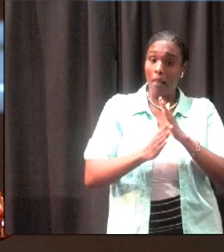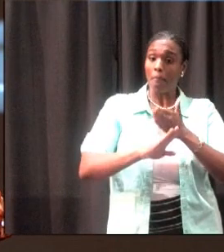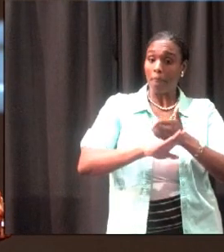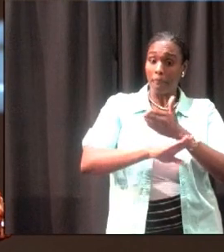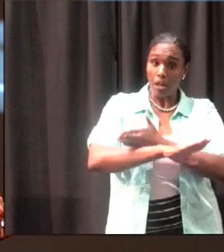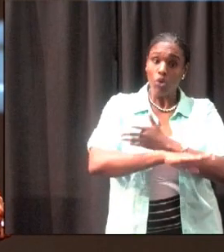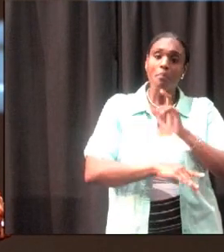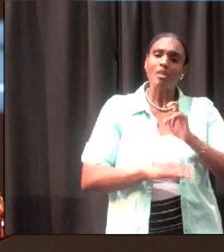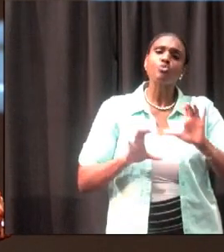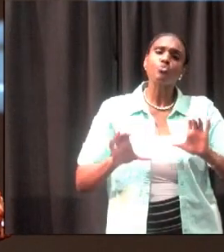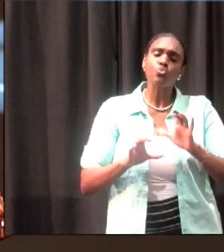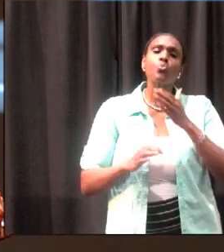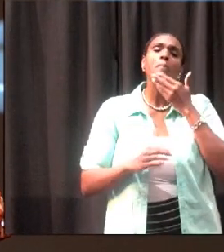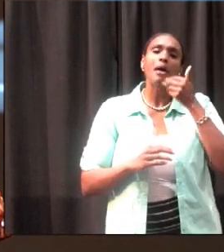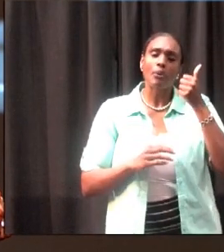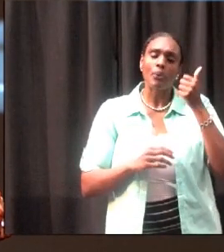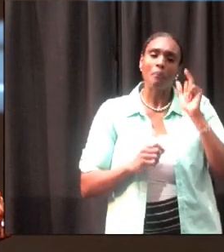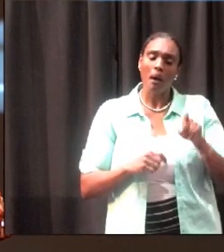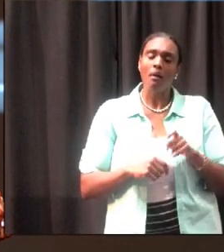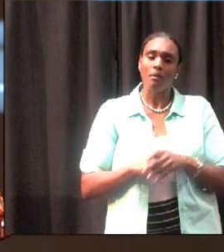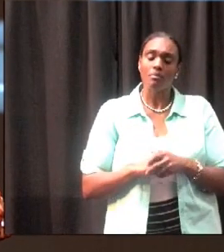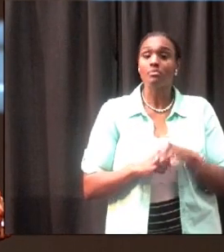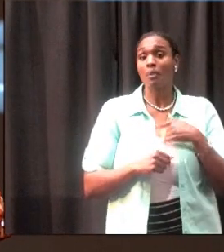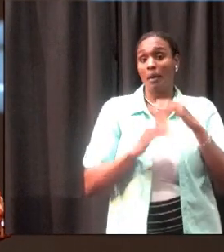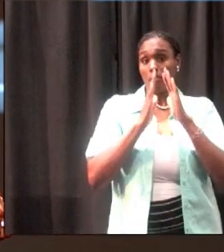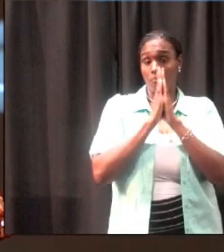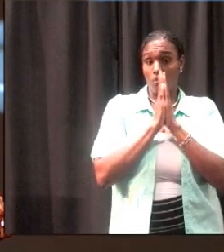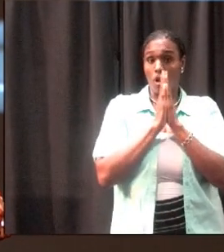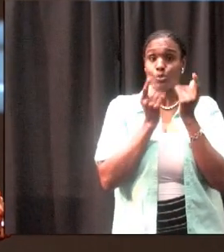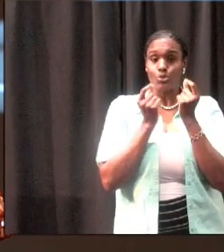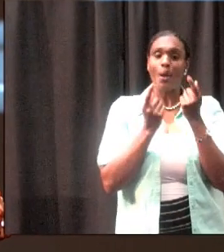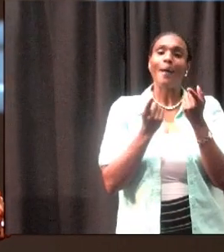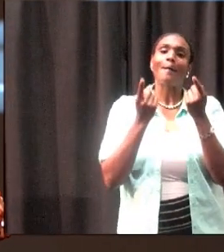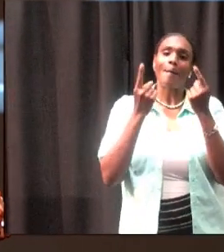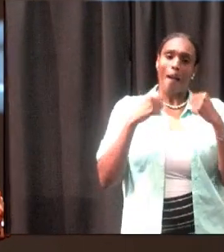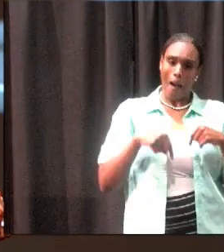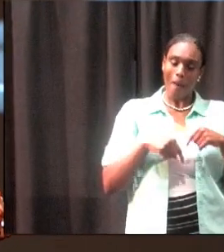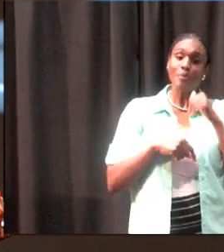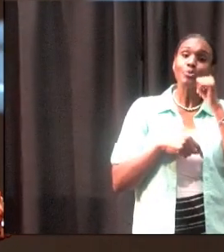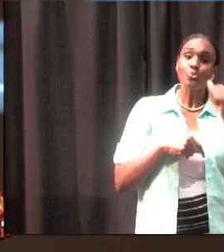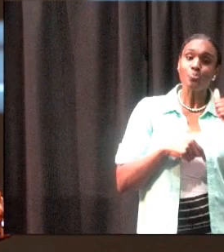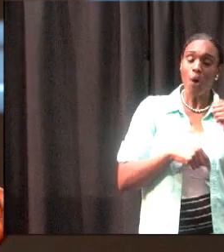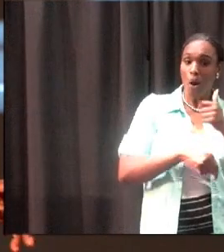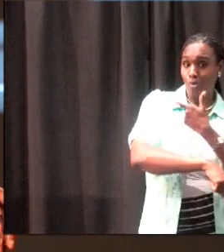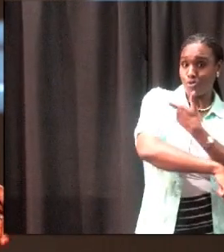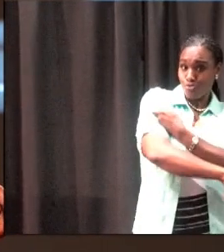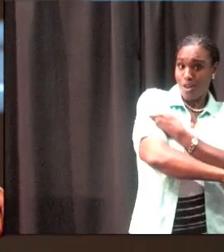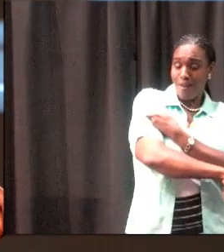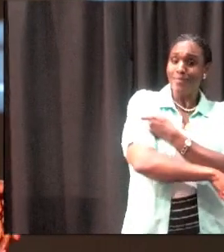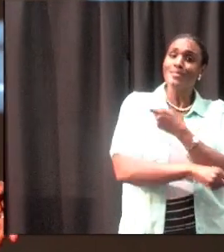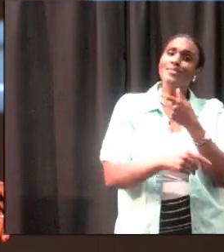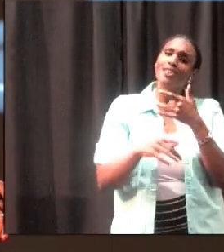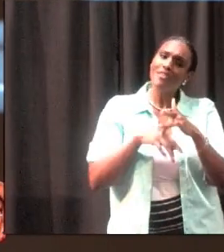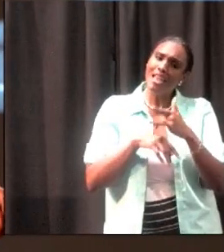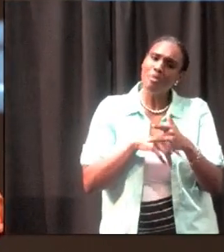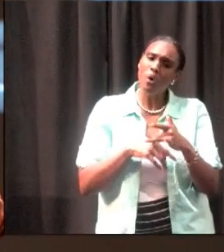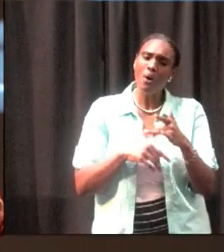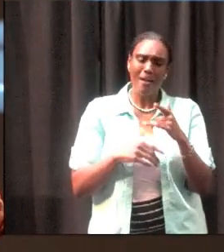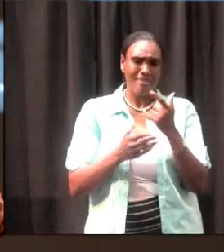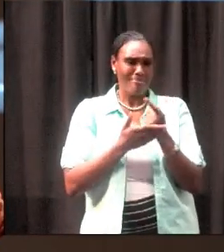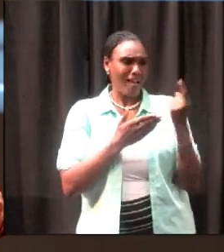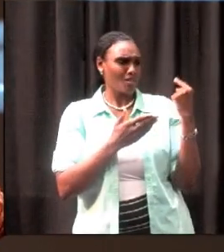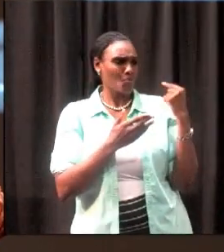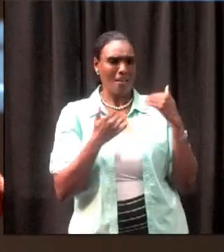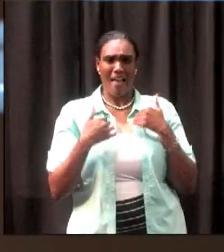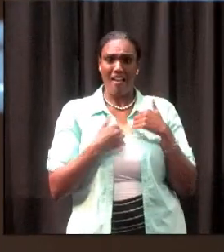that I think. So I pray that you will come and get the shot tomorrow. It's available to you. Last week, I think they had